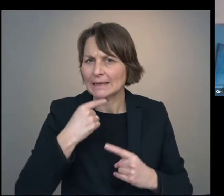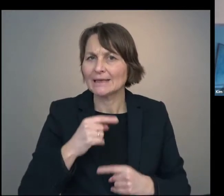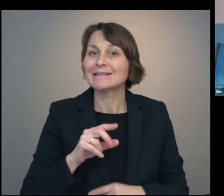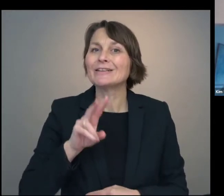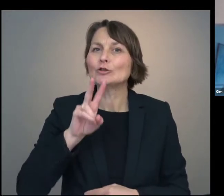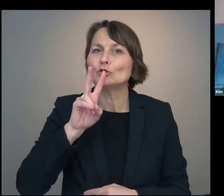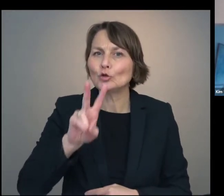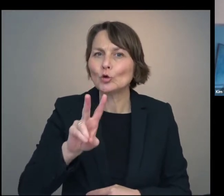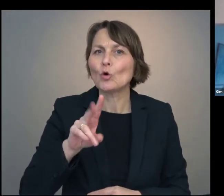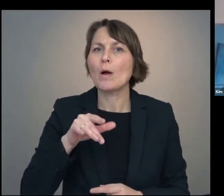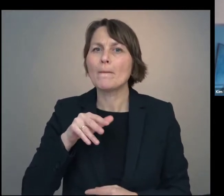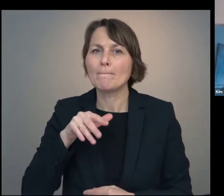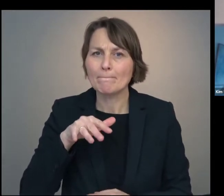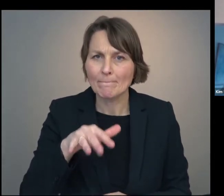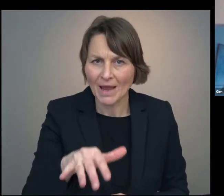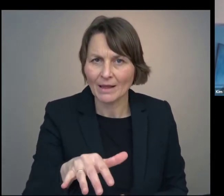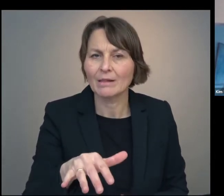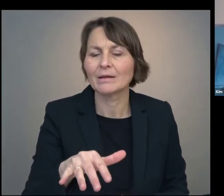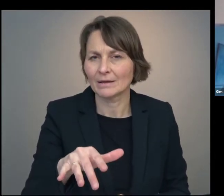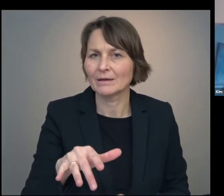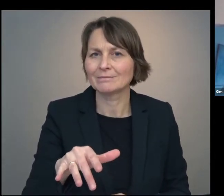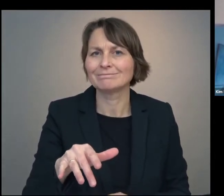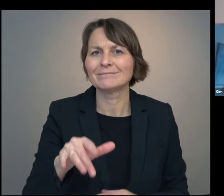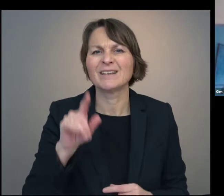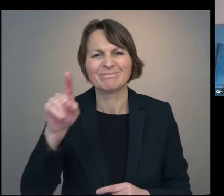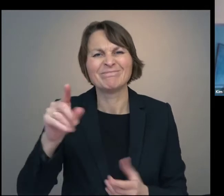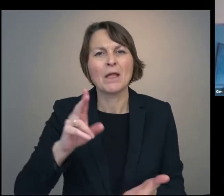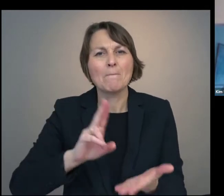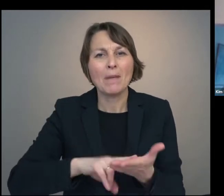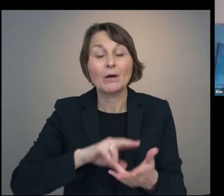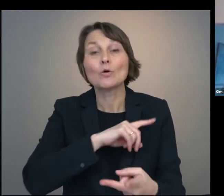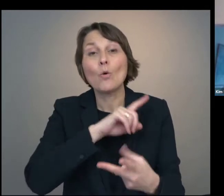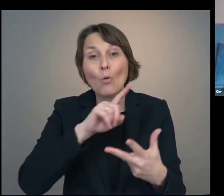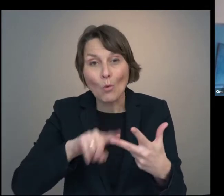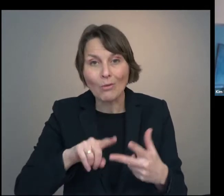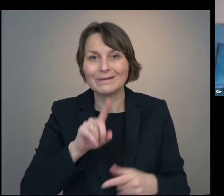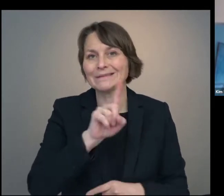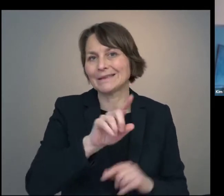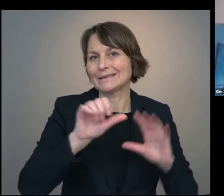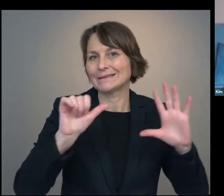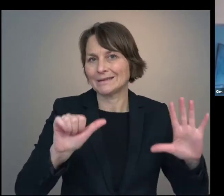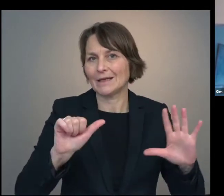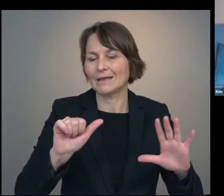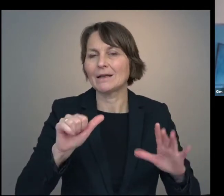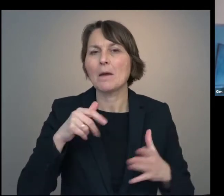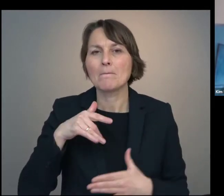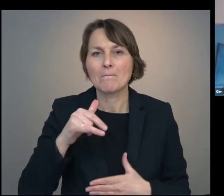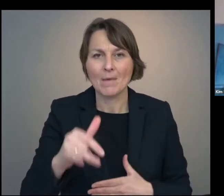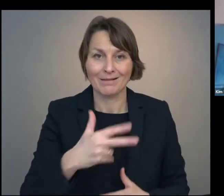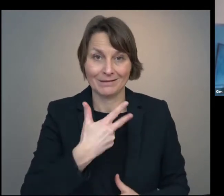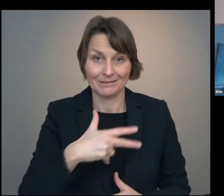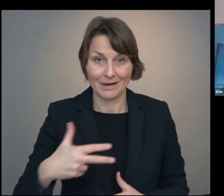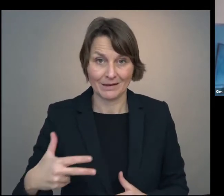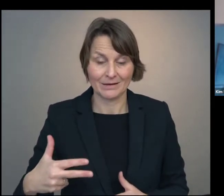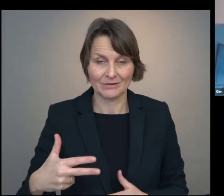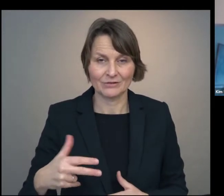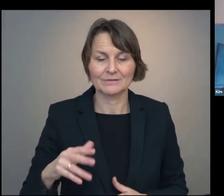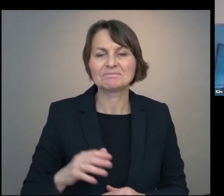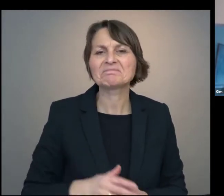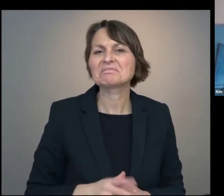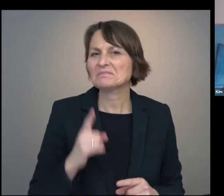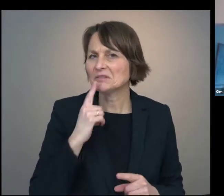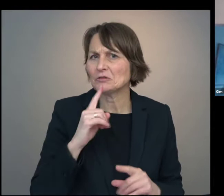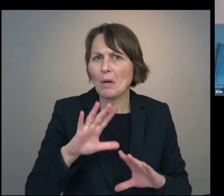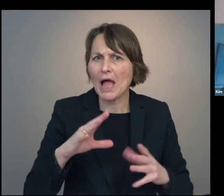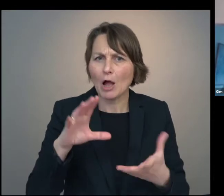than 2 million sterling, 16 million Danish kroner, which is money that we have spent developing